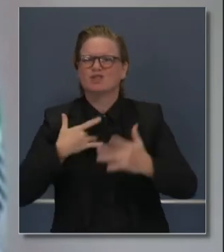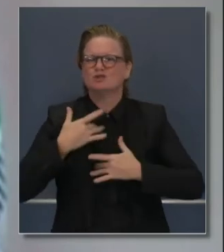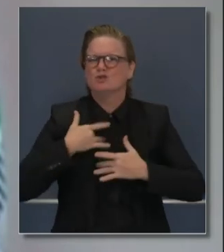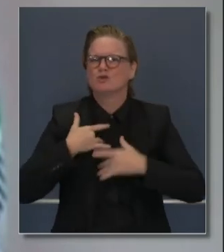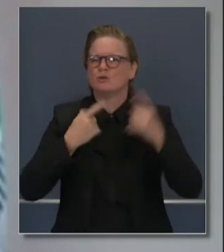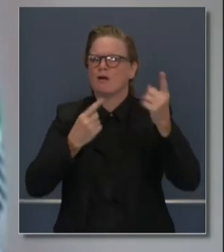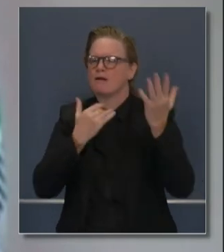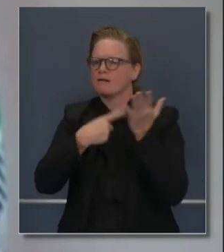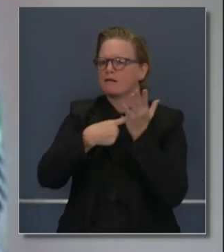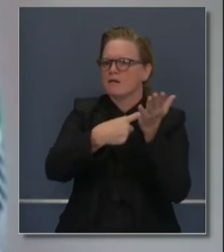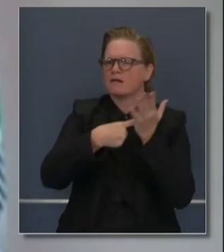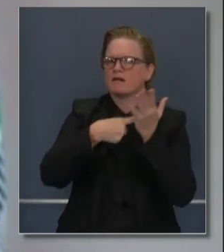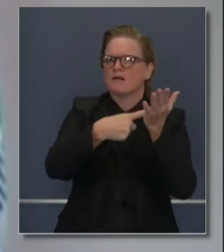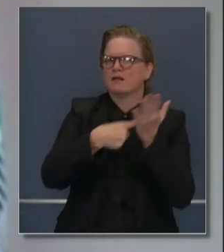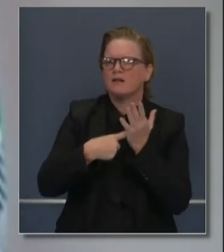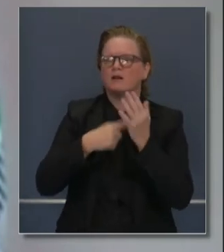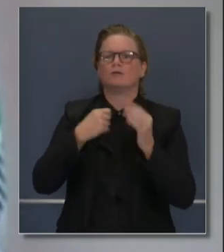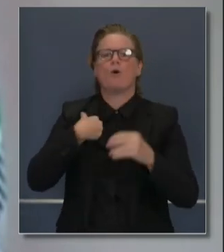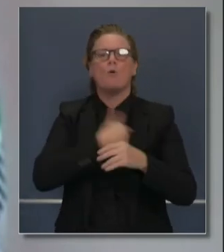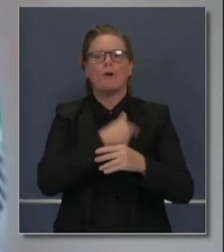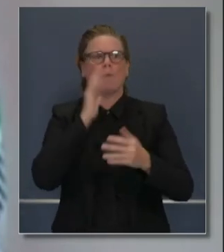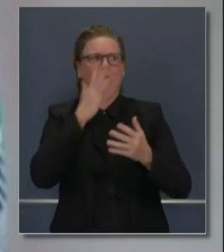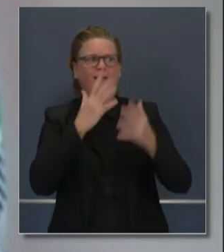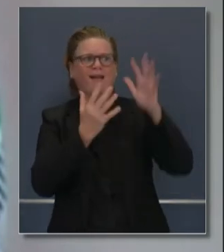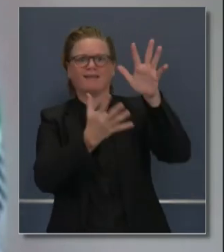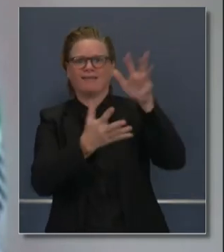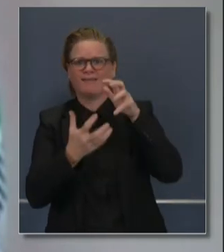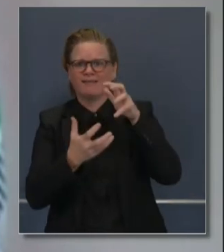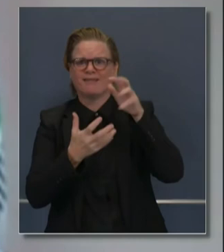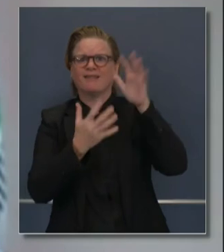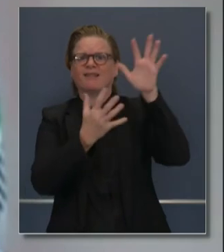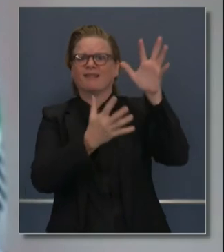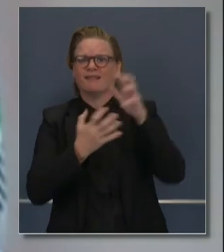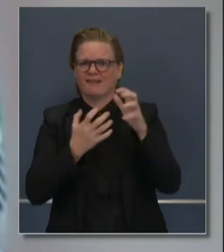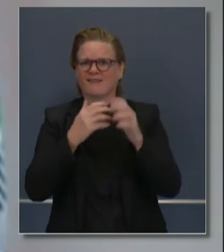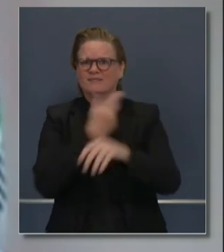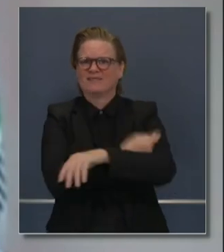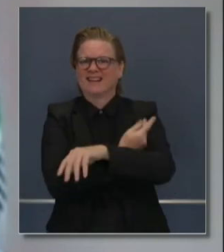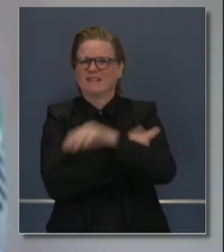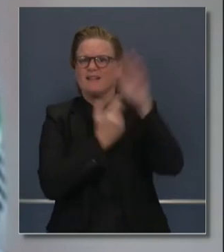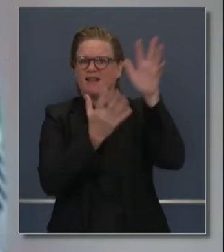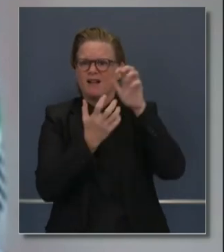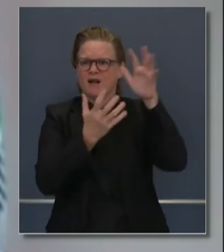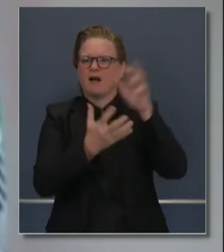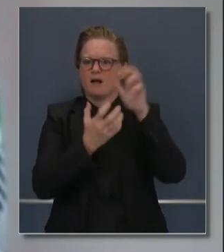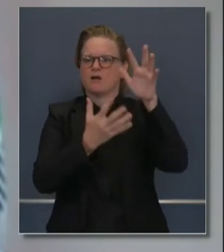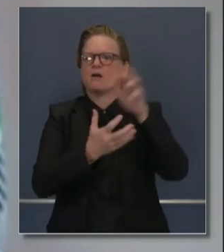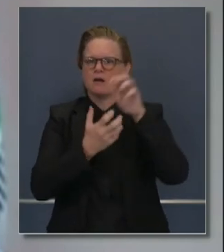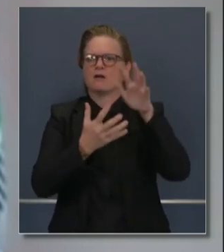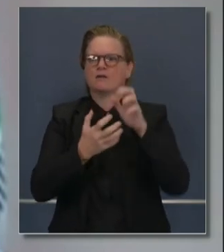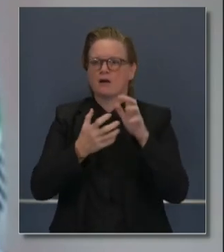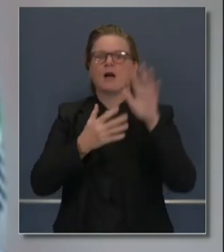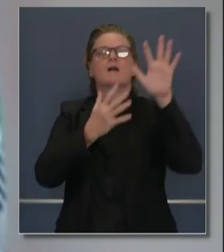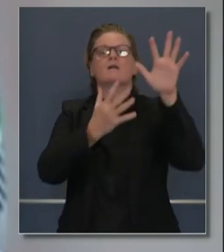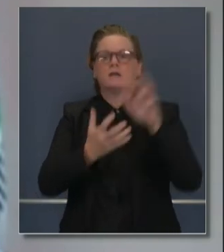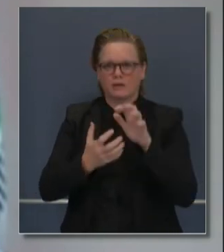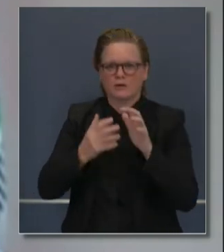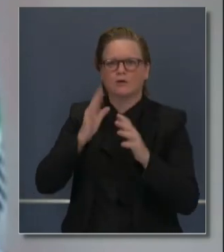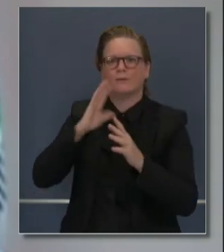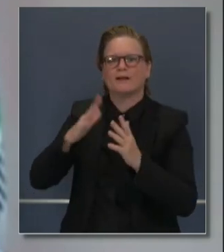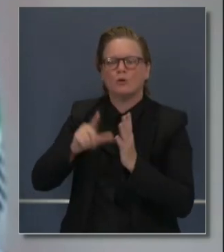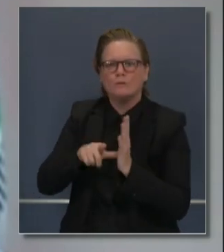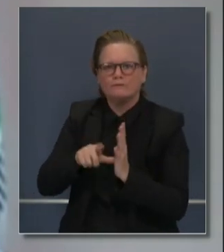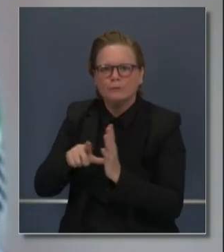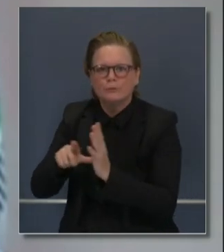beginning of next year, that as we make them available, a number of individuals will avail themselves of it and have that additional tool